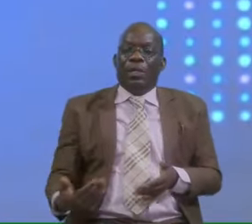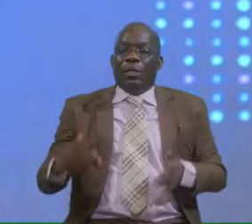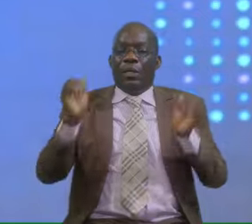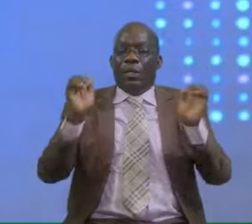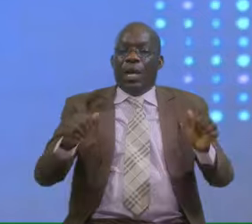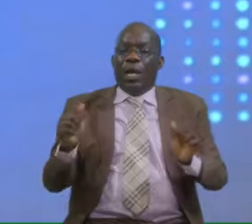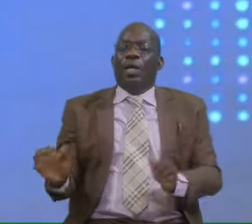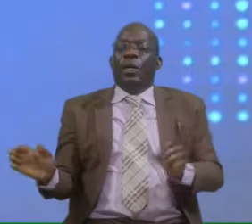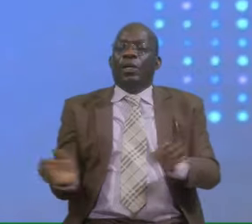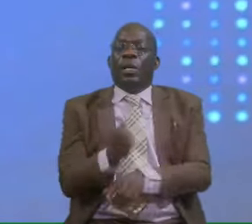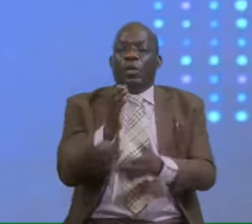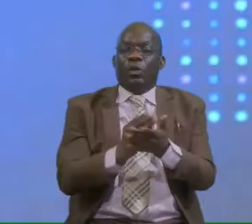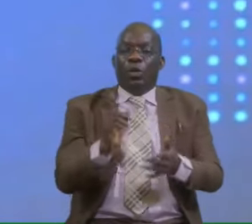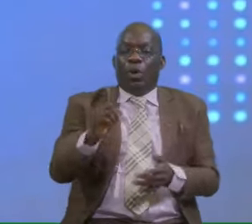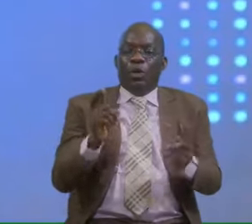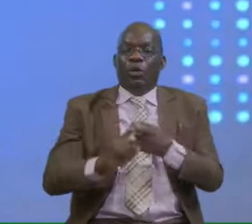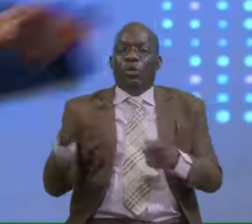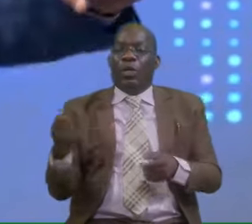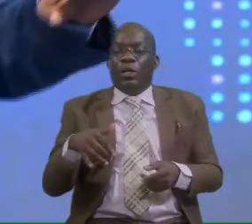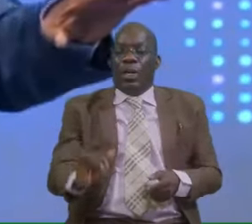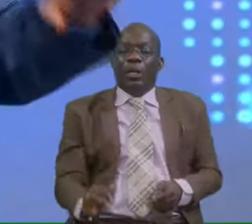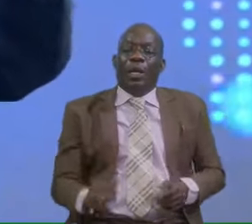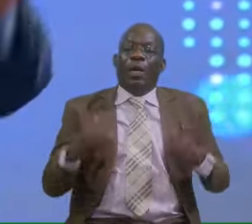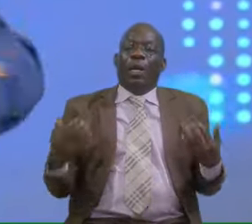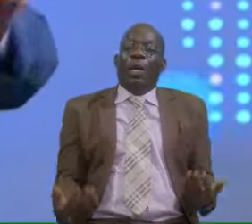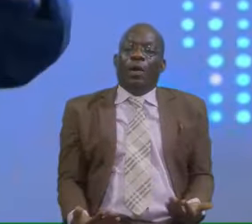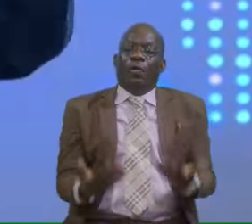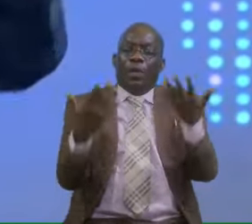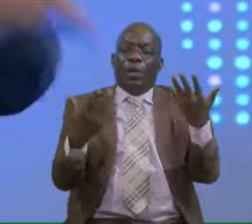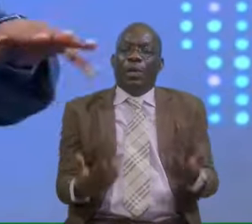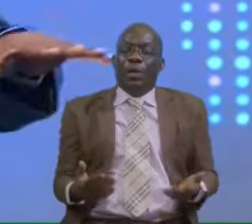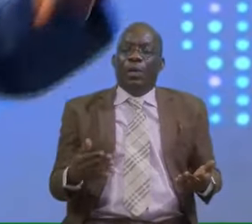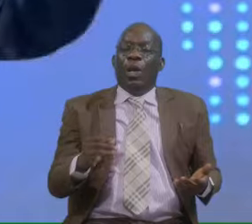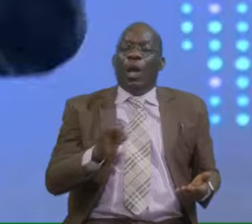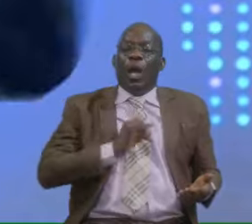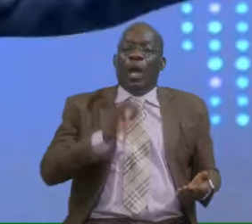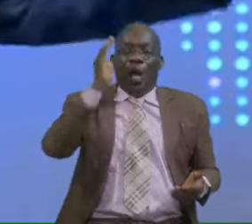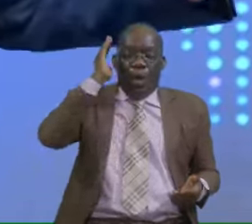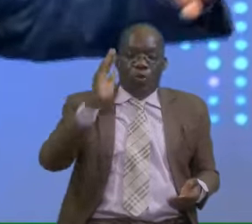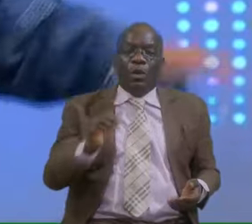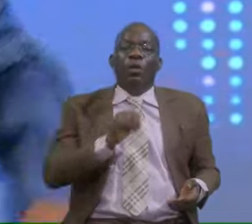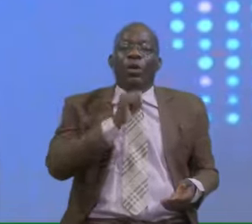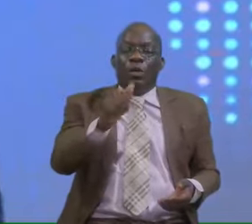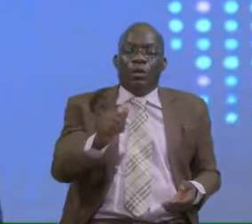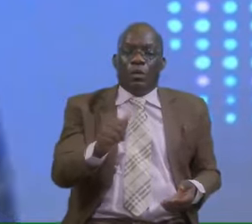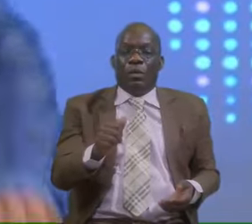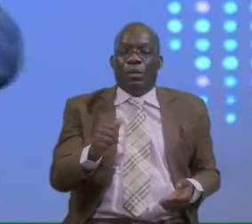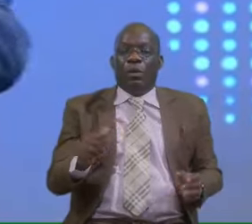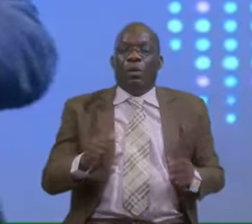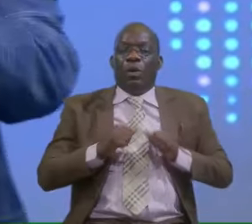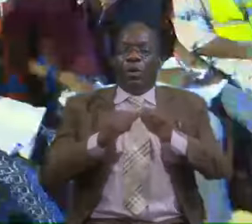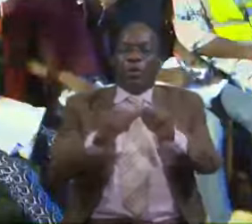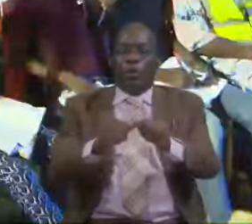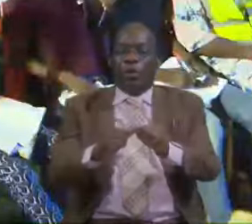of fire, suffering in hell forever and ever. I will not continue